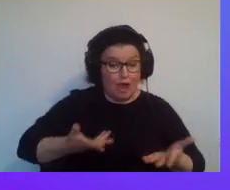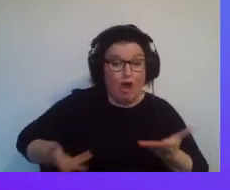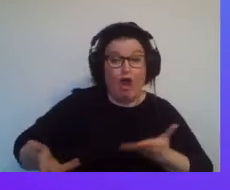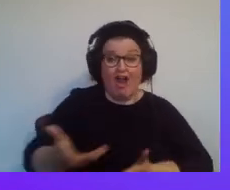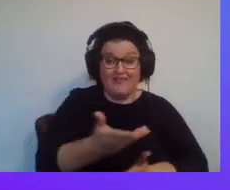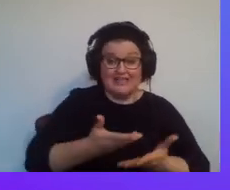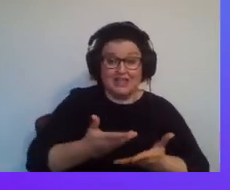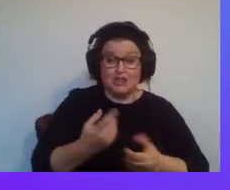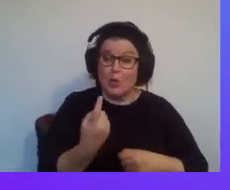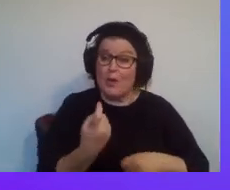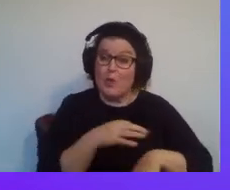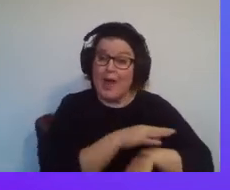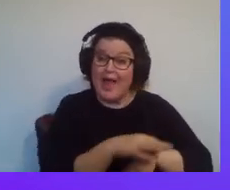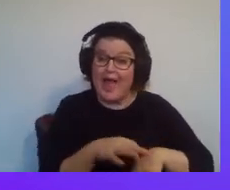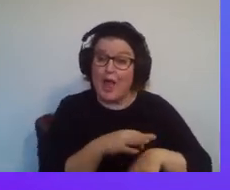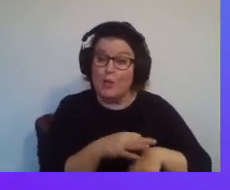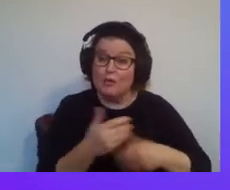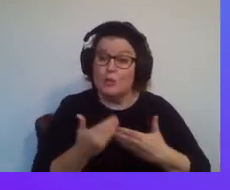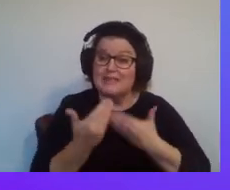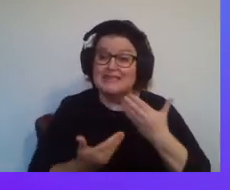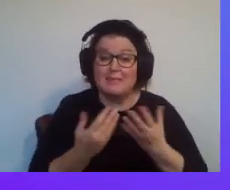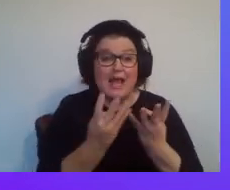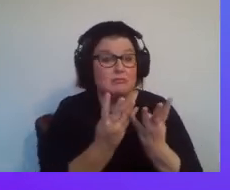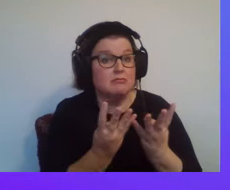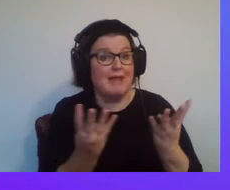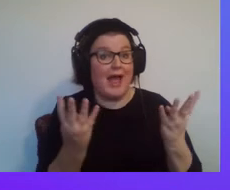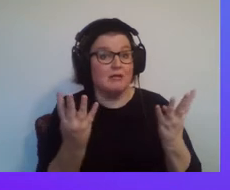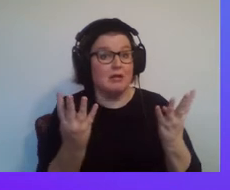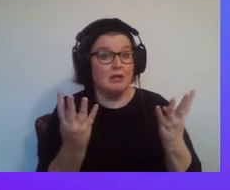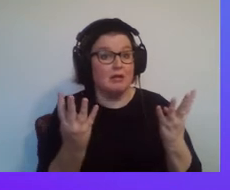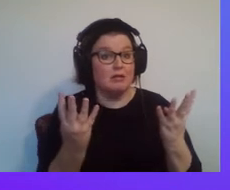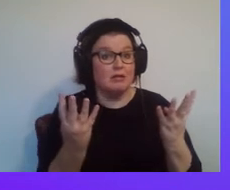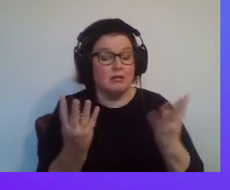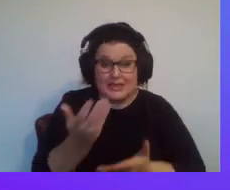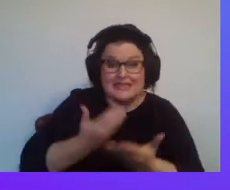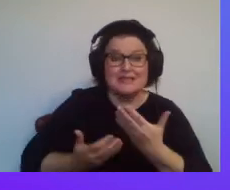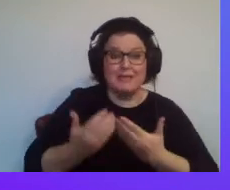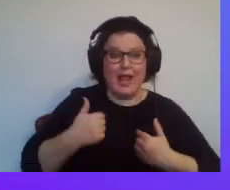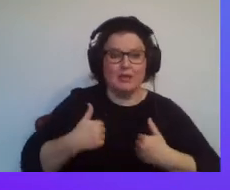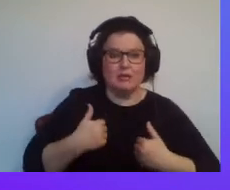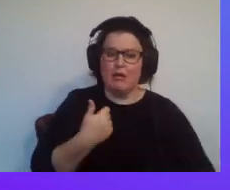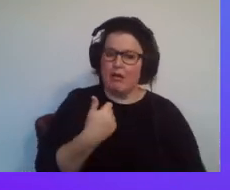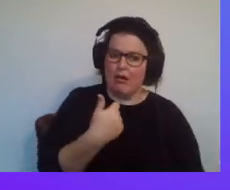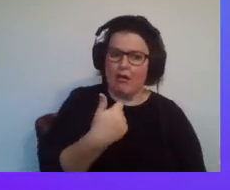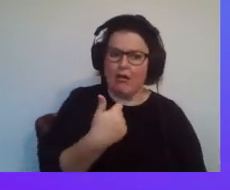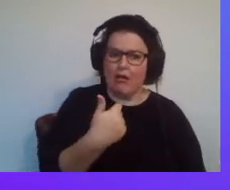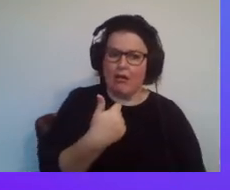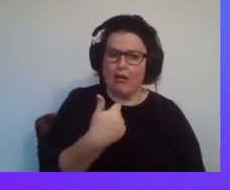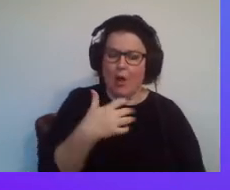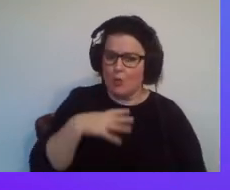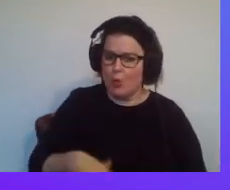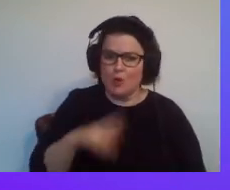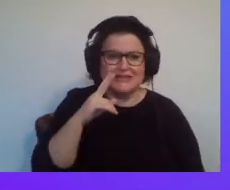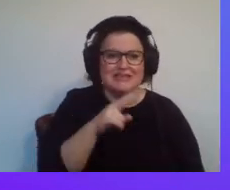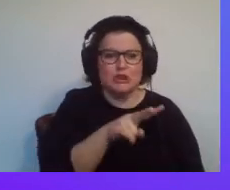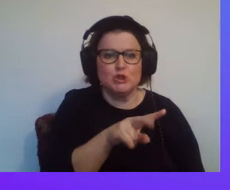of these questions to our distinguished panel, because I want to see a greater uptake